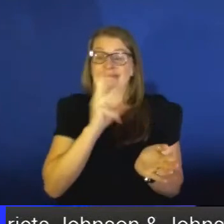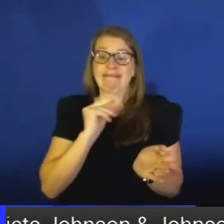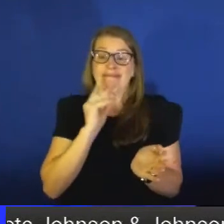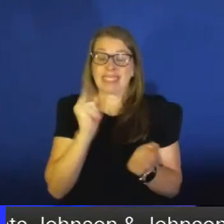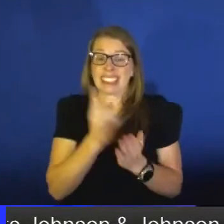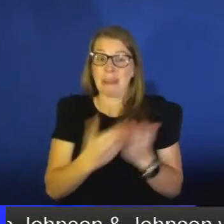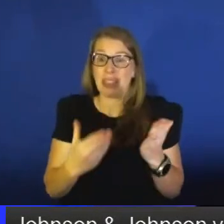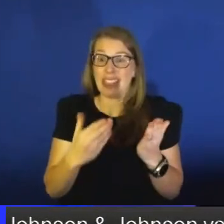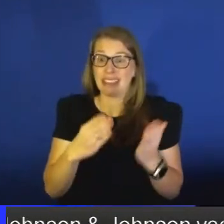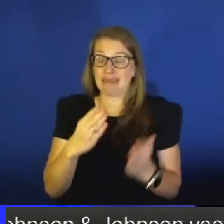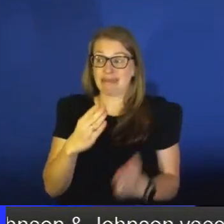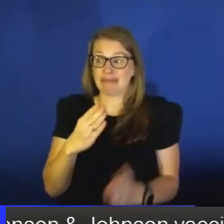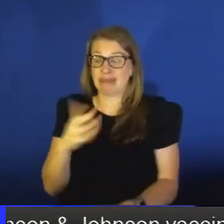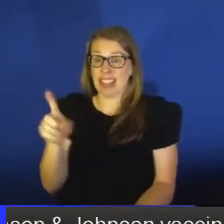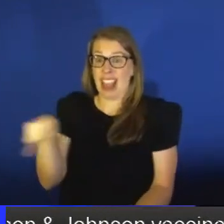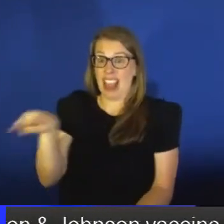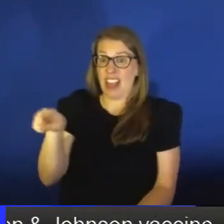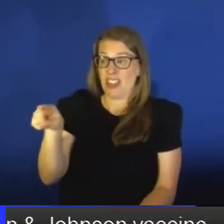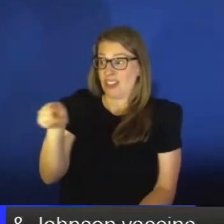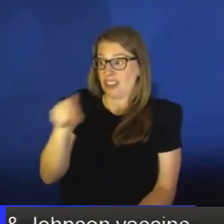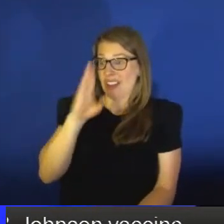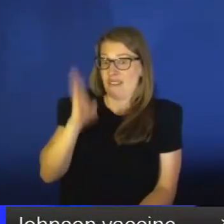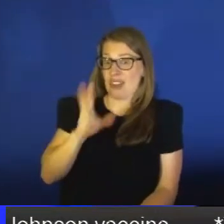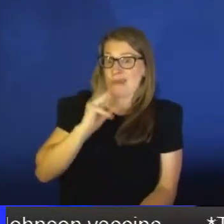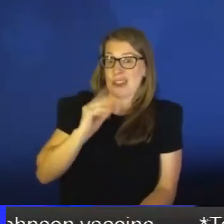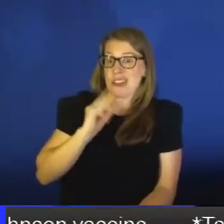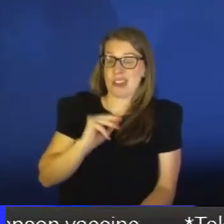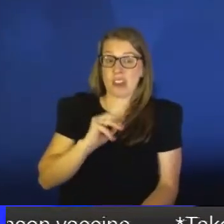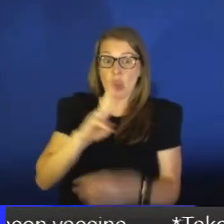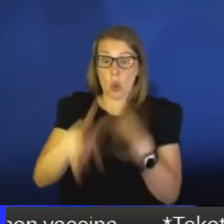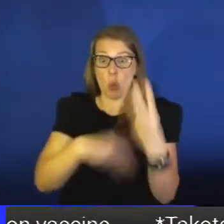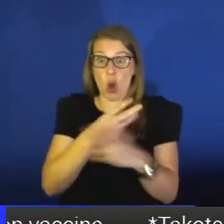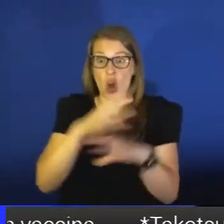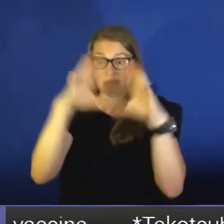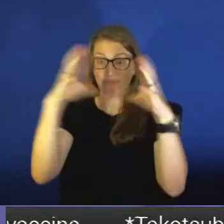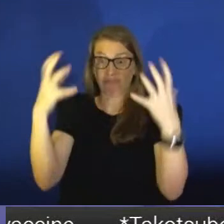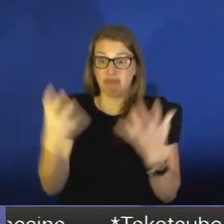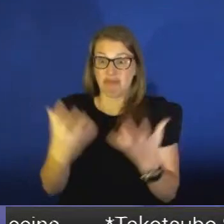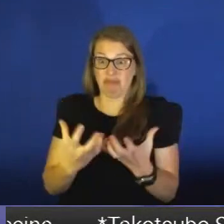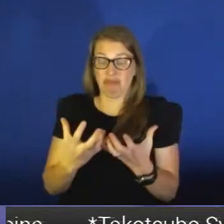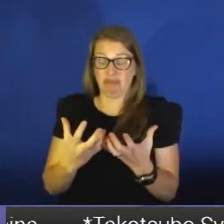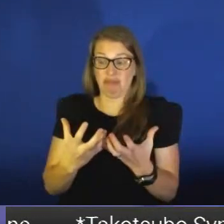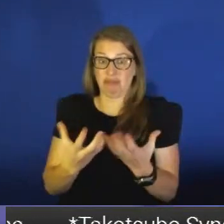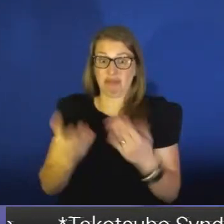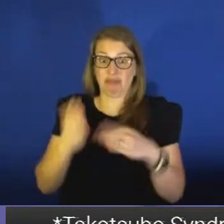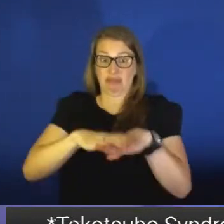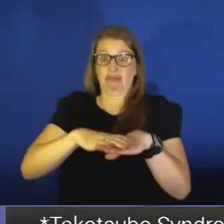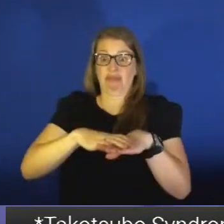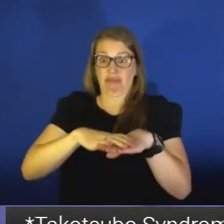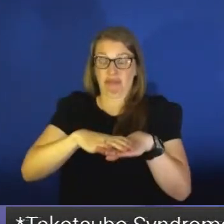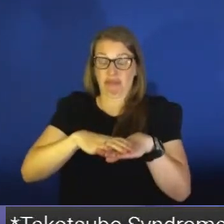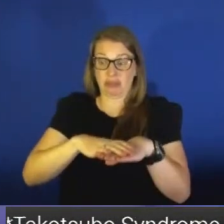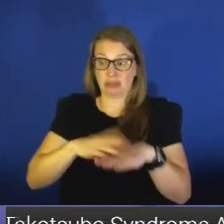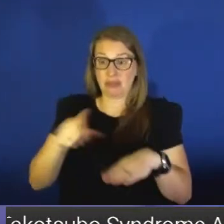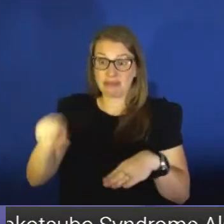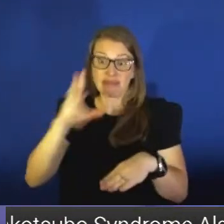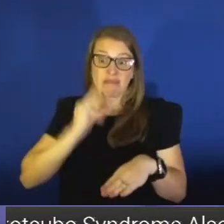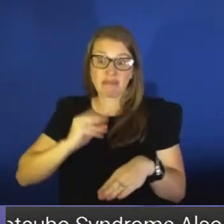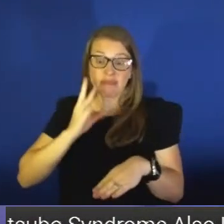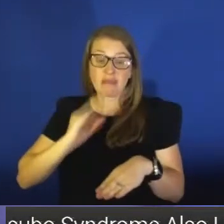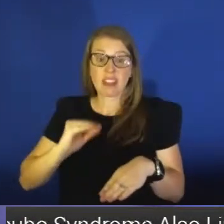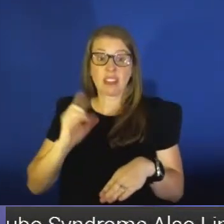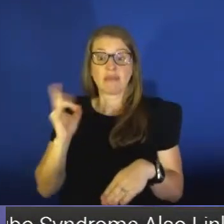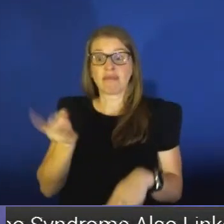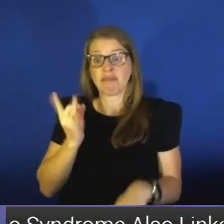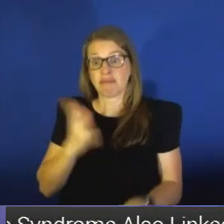that to what everyone in the whole world has experienced, that's pretty tremendous. It's pretty traumatic. Yeah. I think the nursing staff has done an